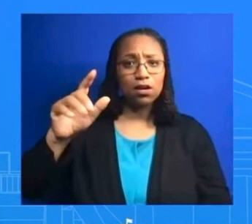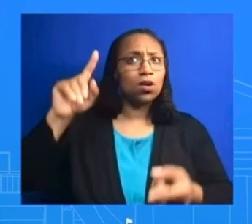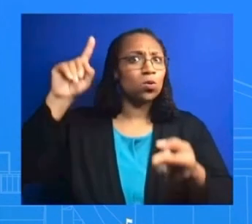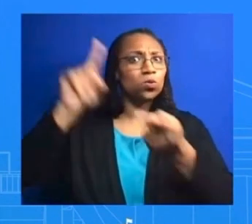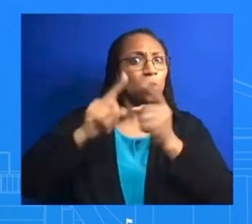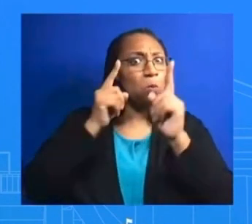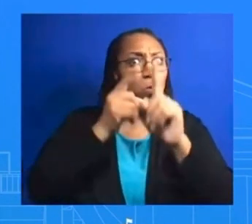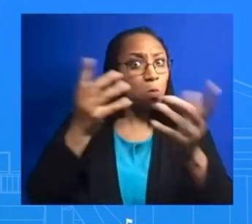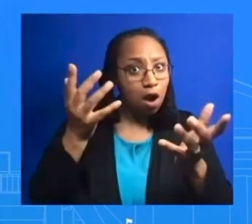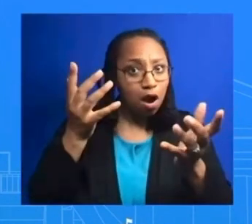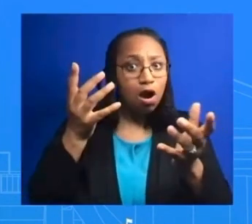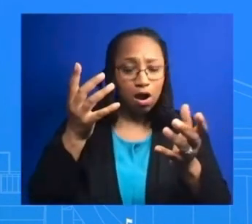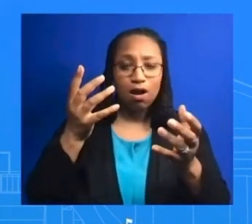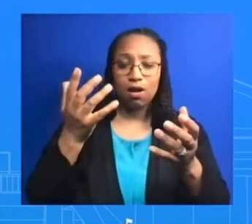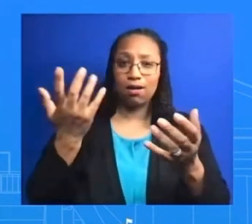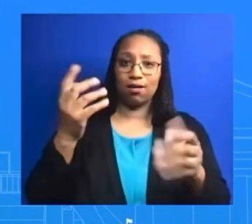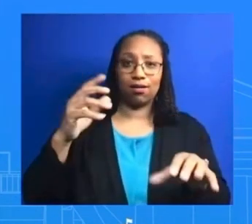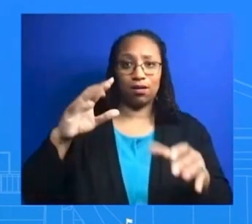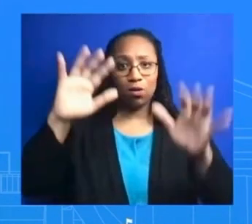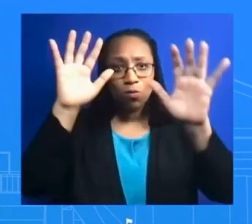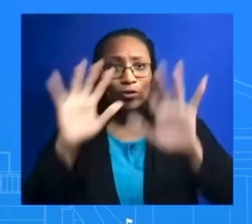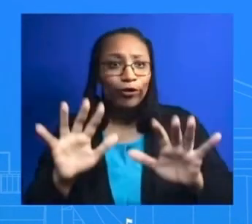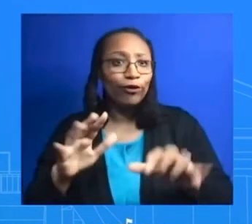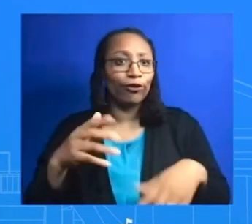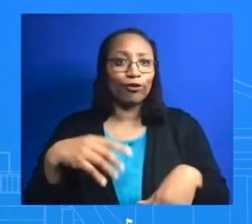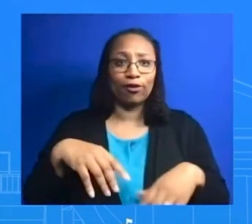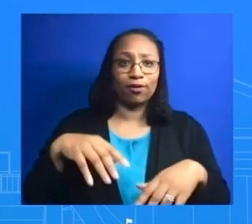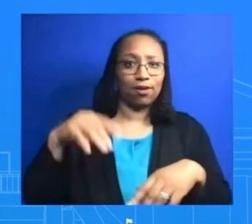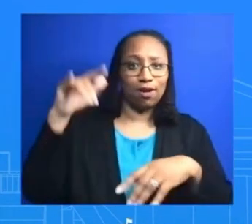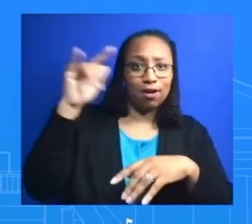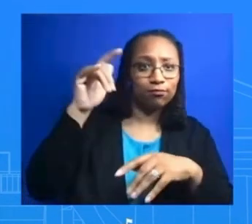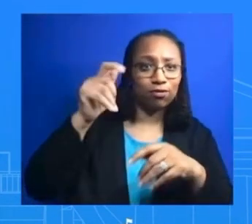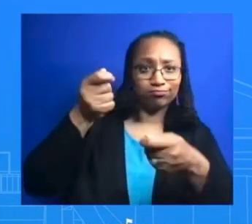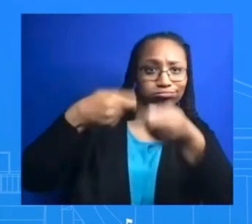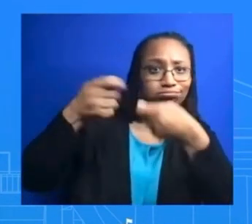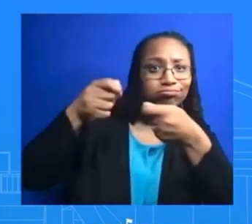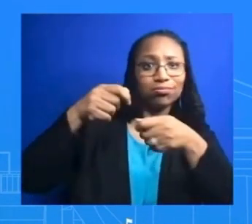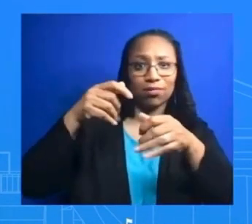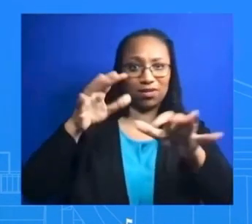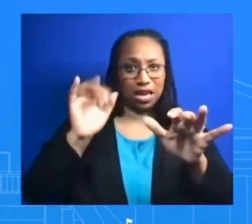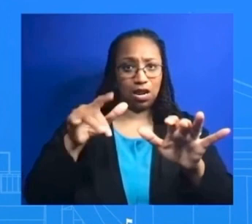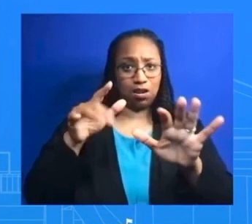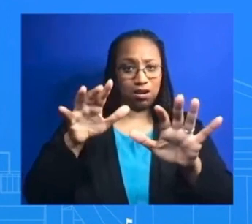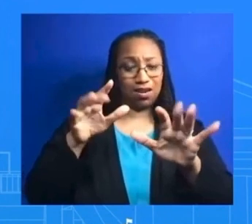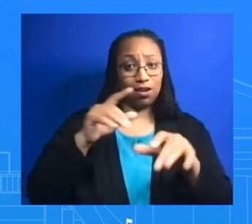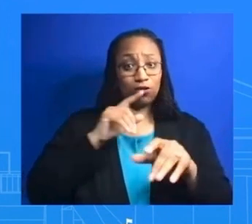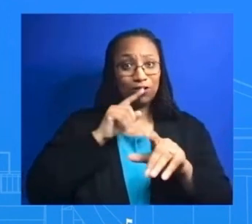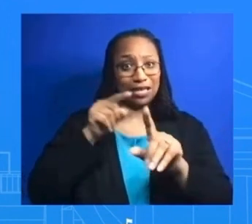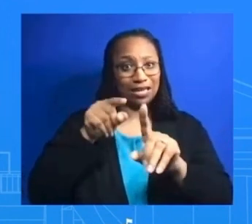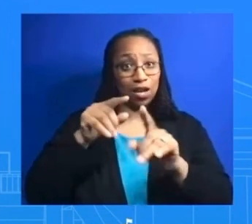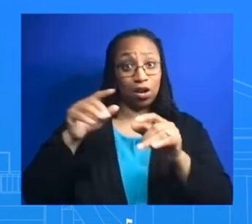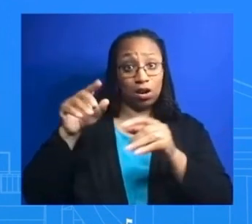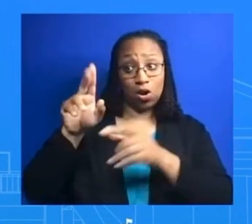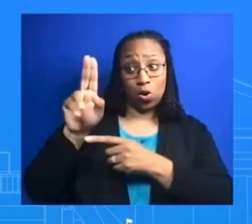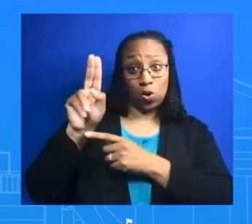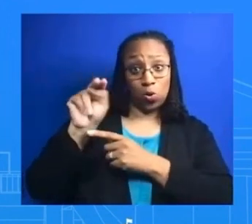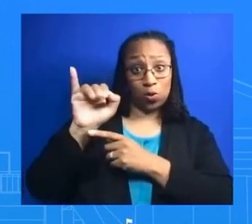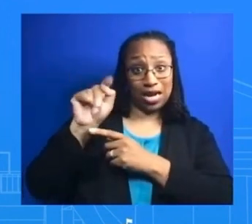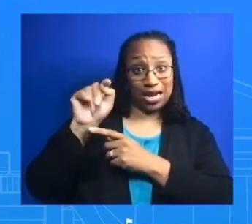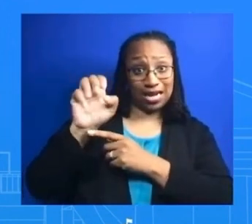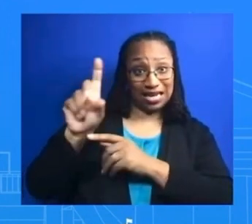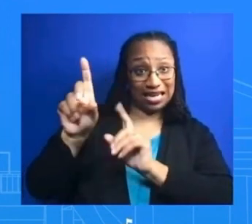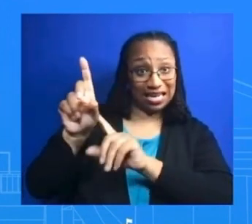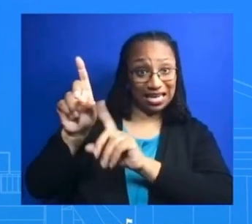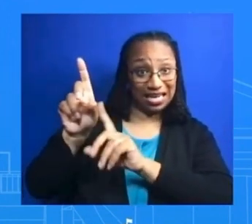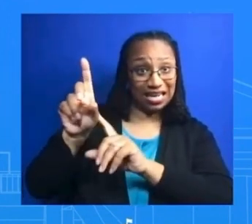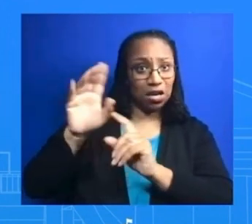the weather earlier this week, except for United Airlines, which expects to return to normal tomorrow. But we will continue to keep a